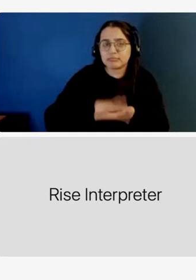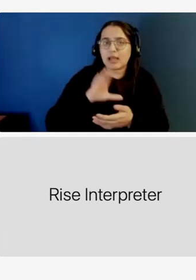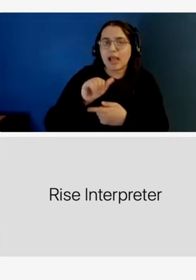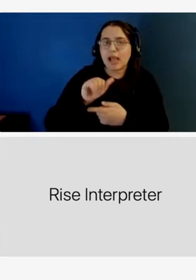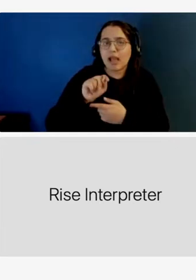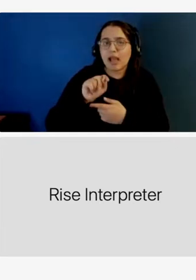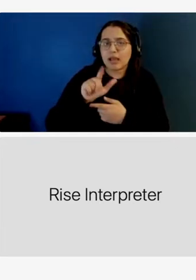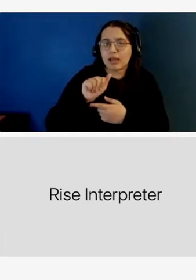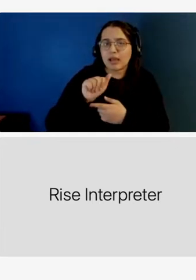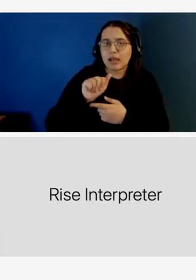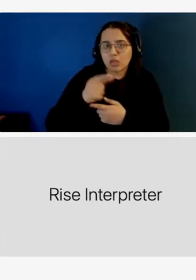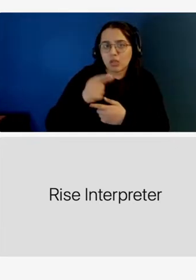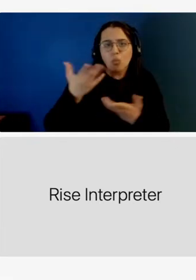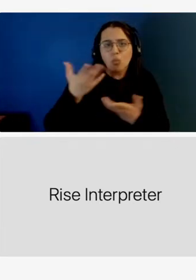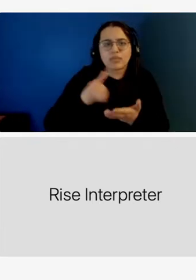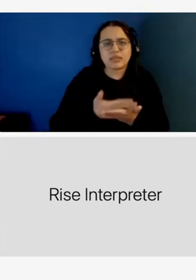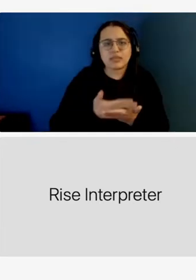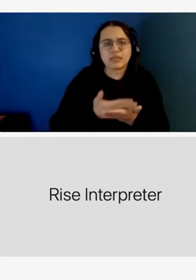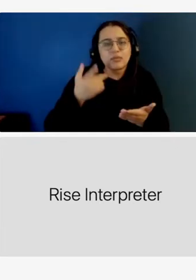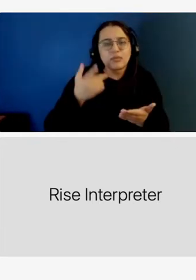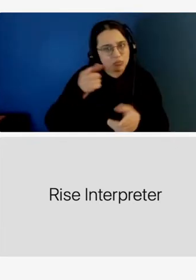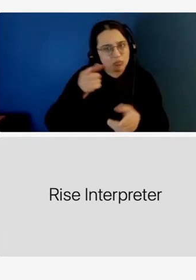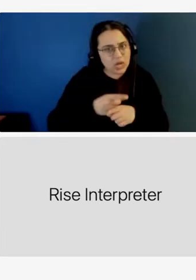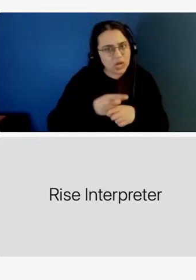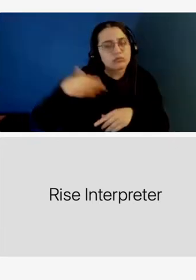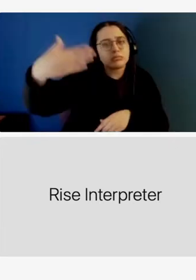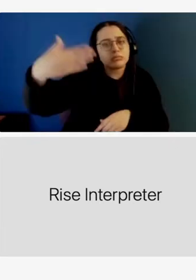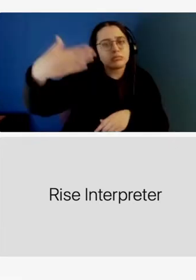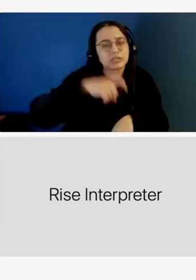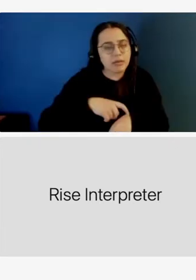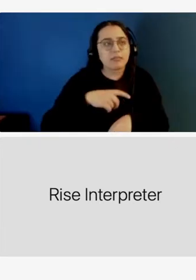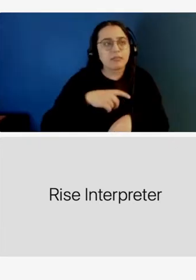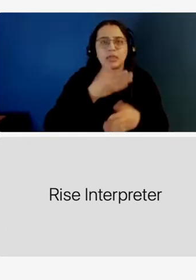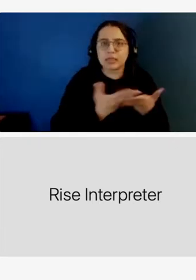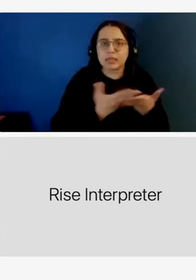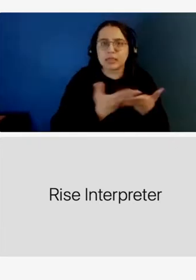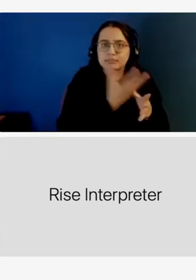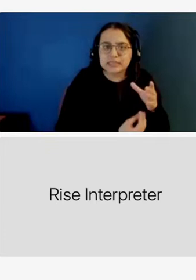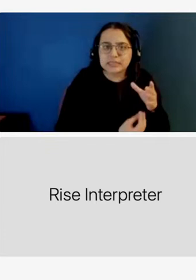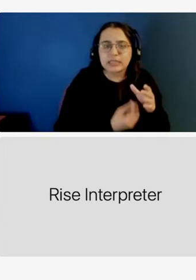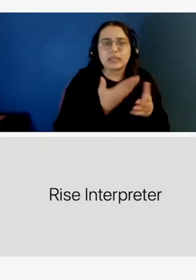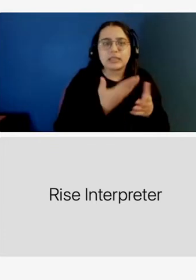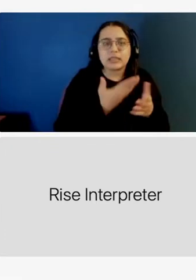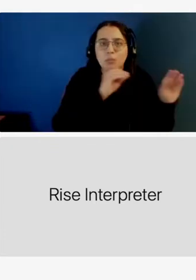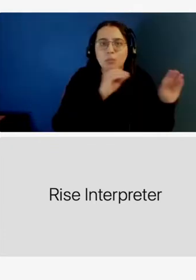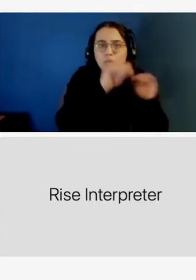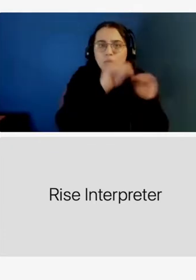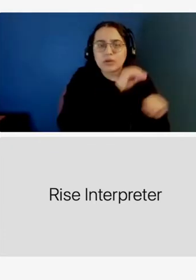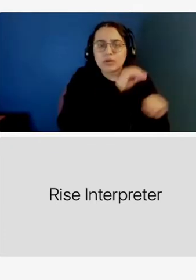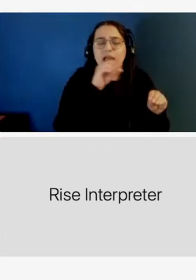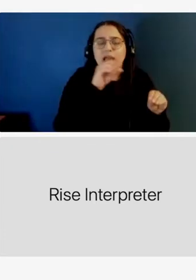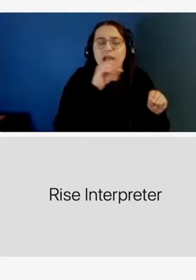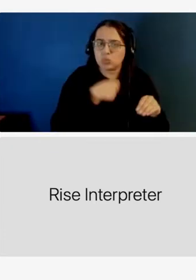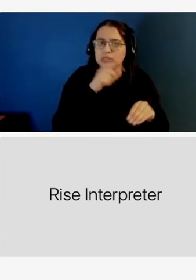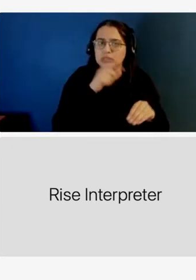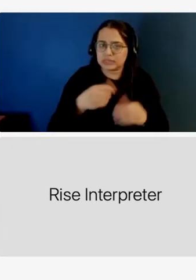things go missing, things get moved around, and we need to have an inventory, a cataloged inventory, so we know what these